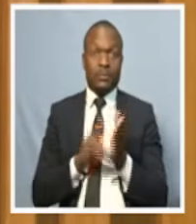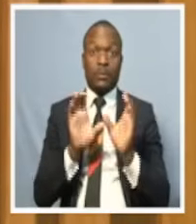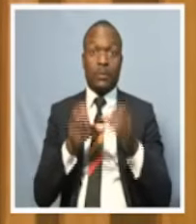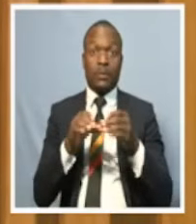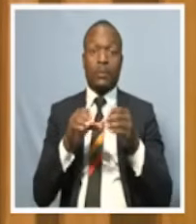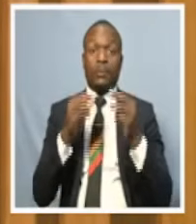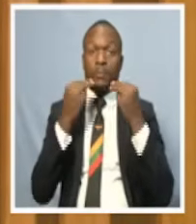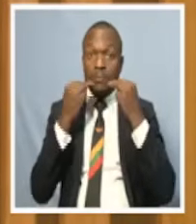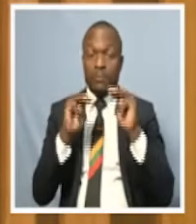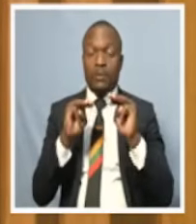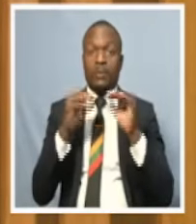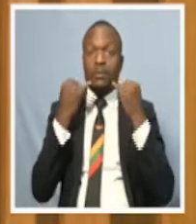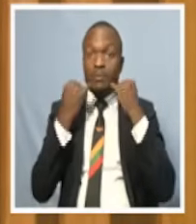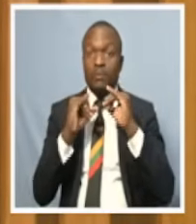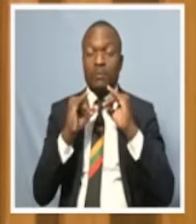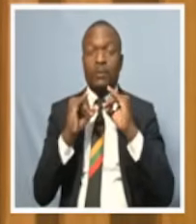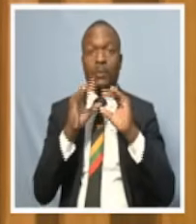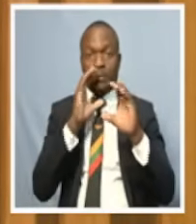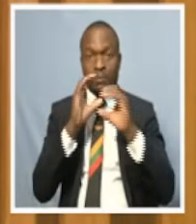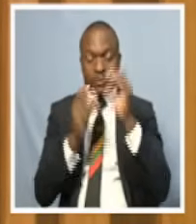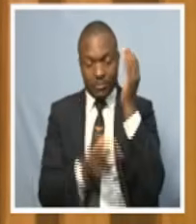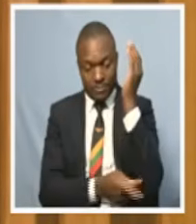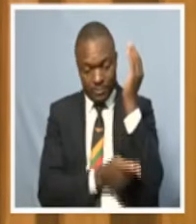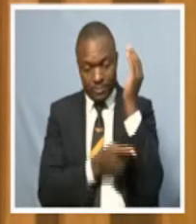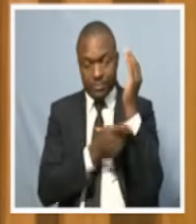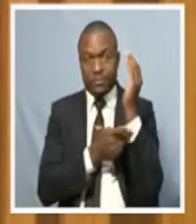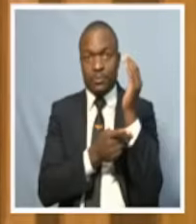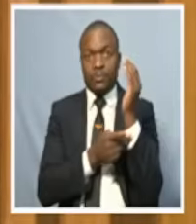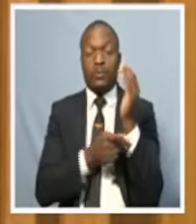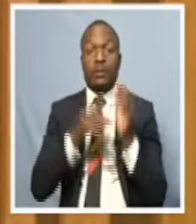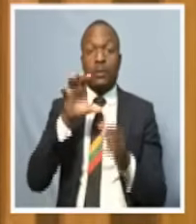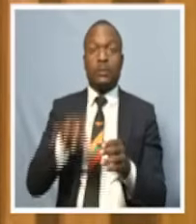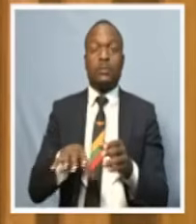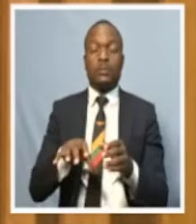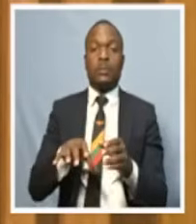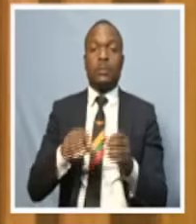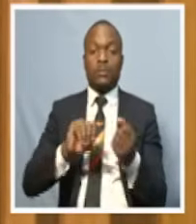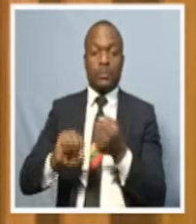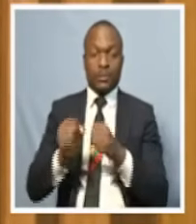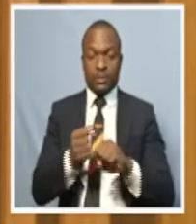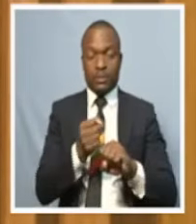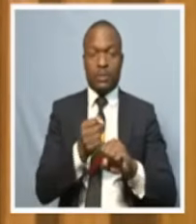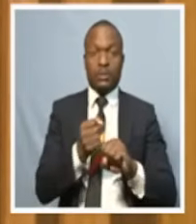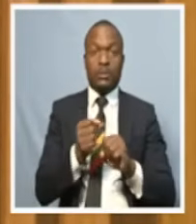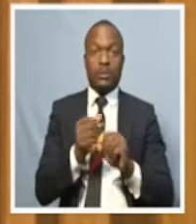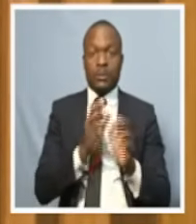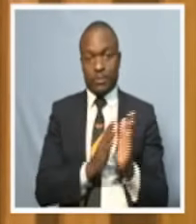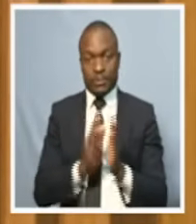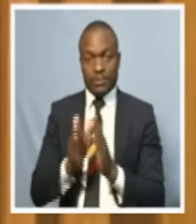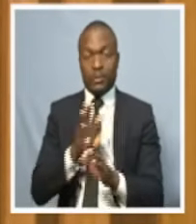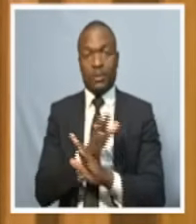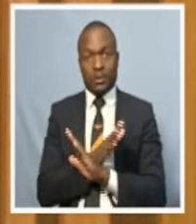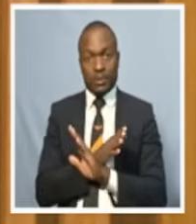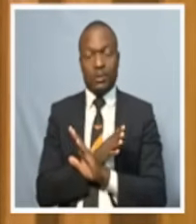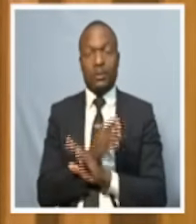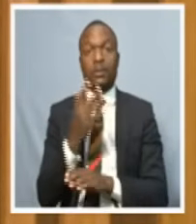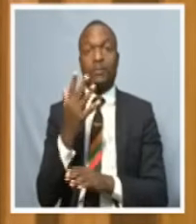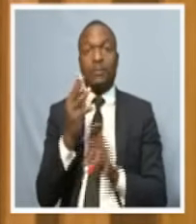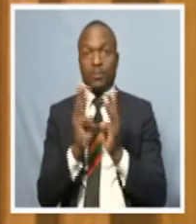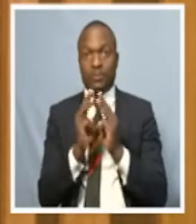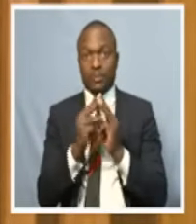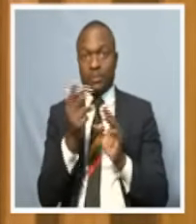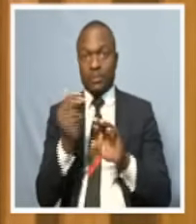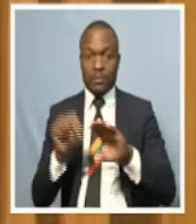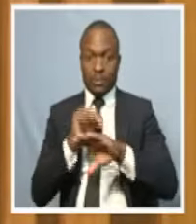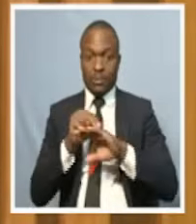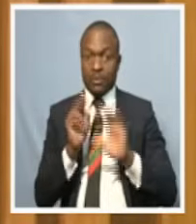and Communication Technologies on Child Online Protection Measures in Zambia for the 5th session of the 13th National Assembly, laid on the